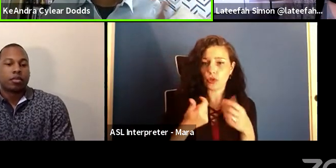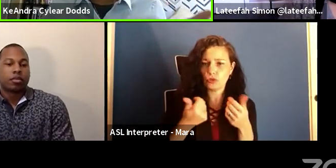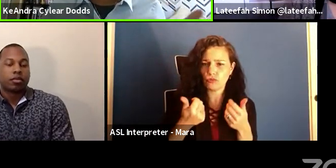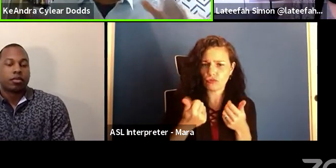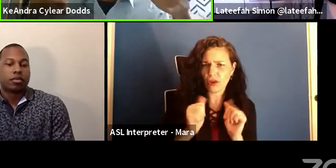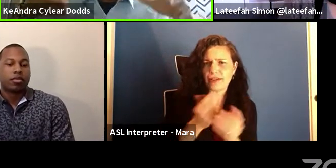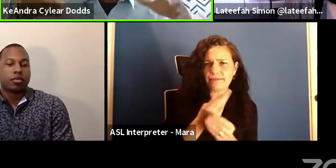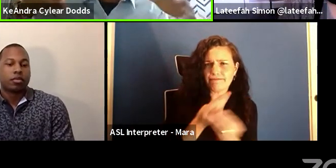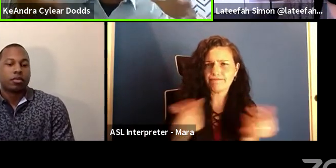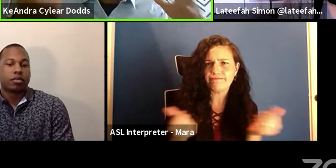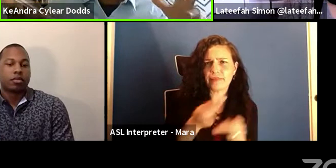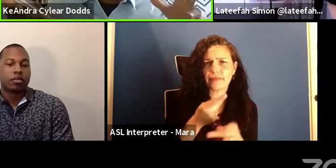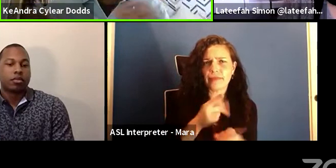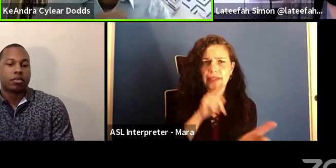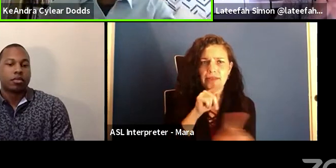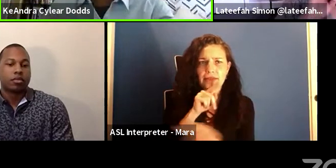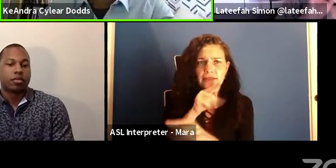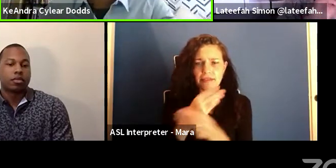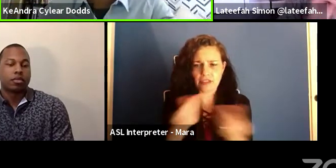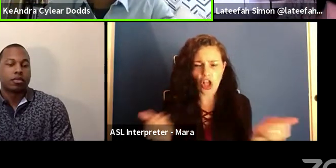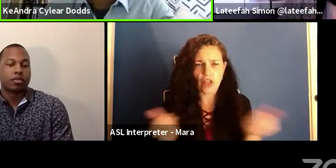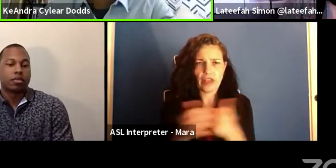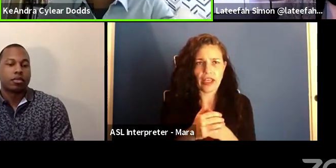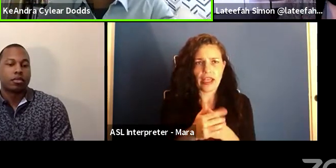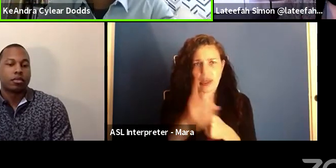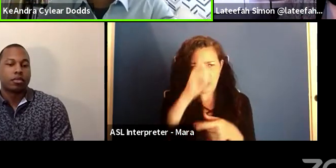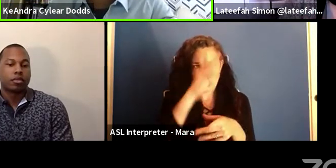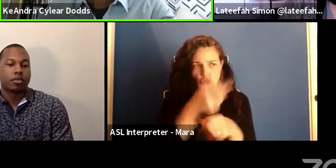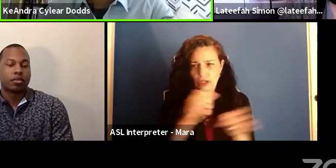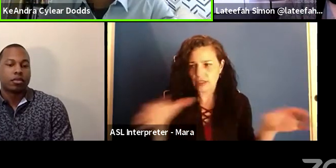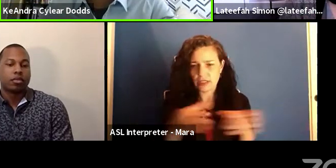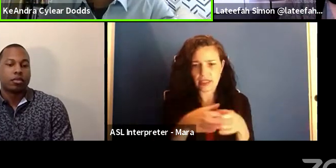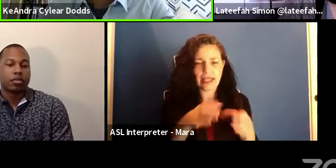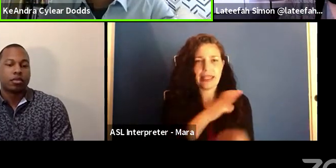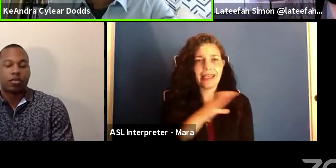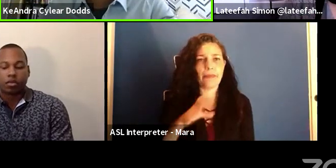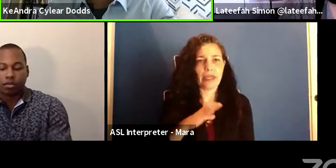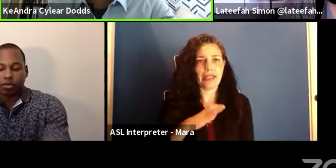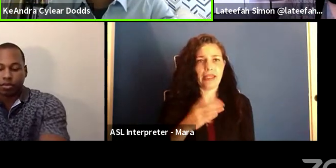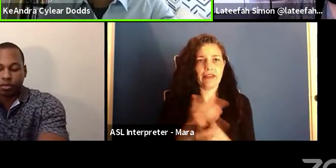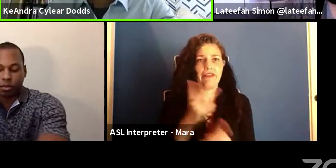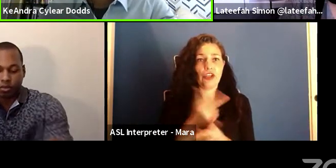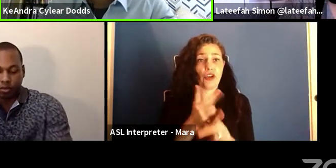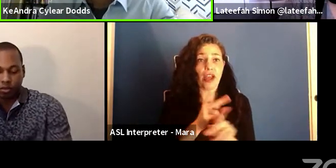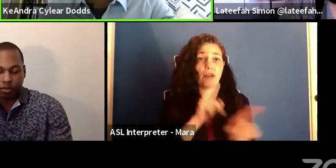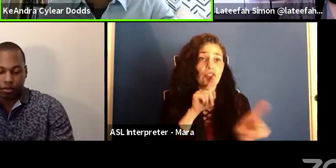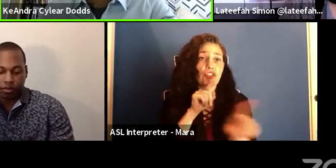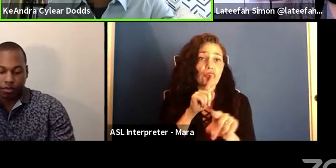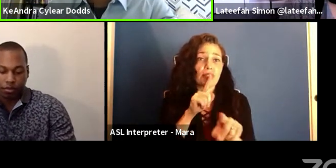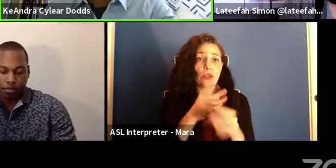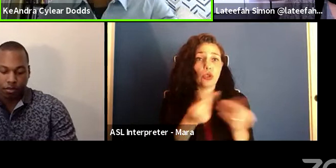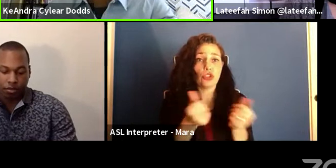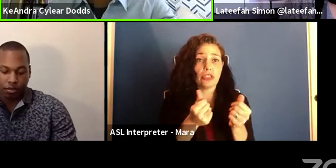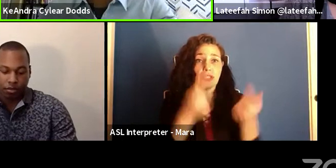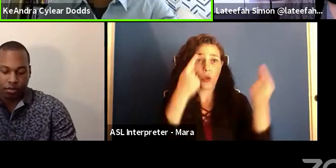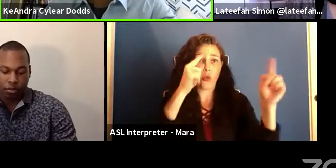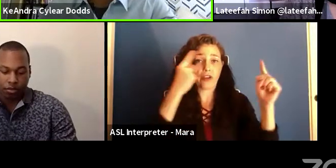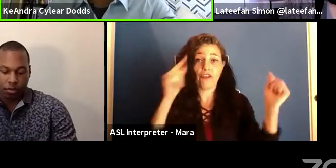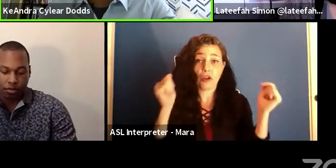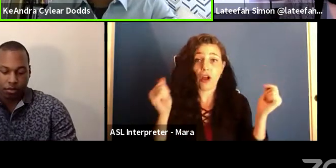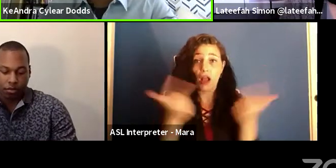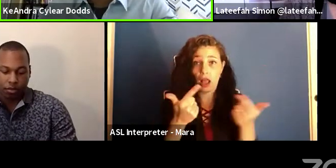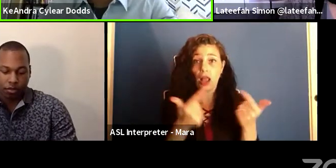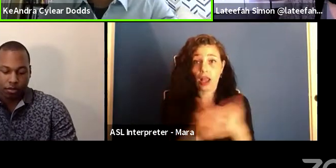that communication within this committee so that we can come up with solutions that really work for all of us. And then I